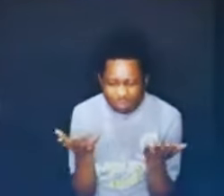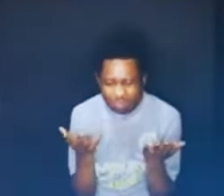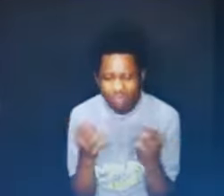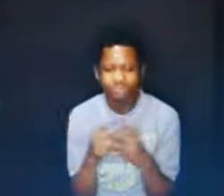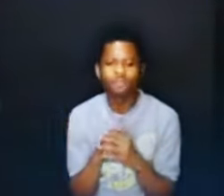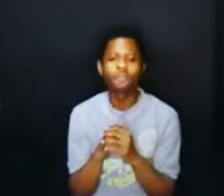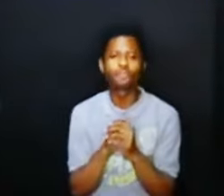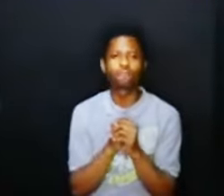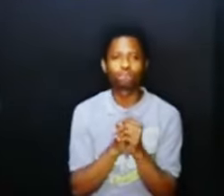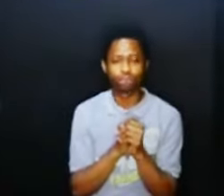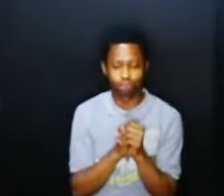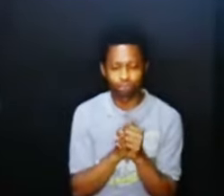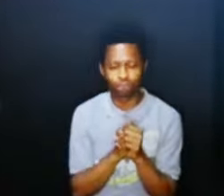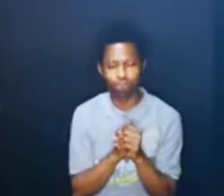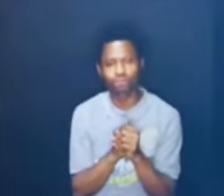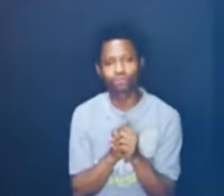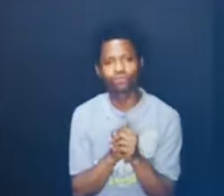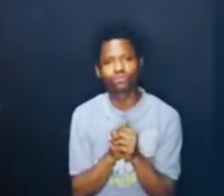just